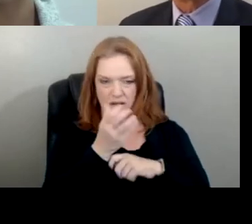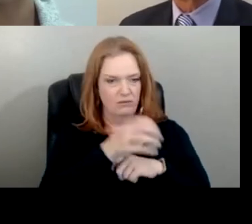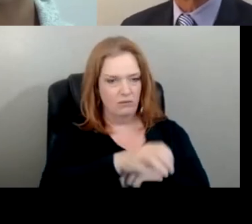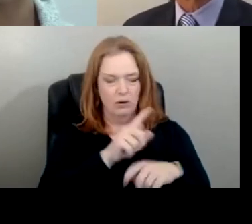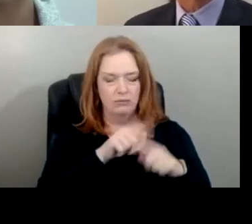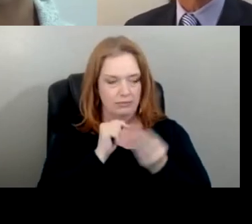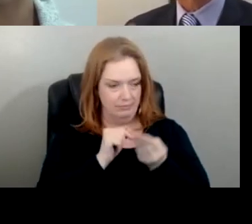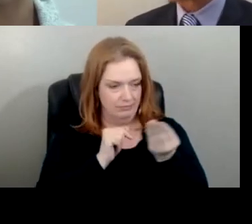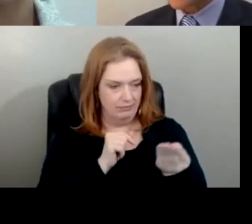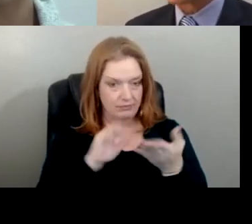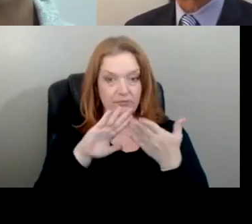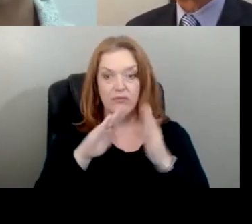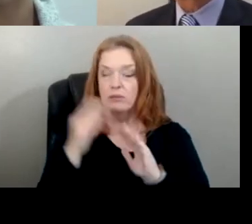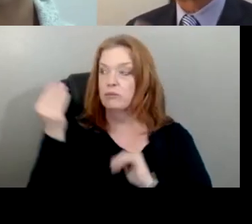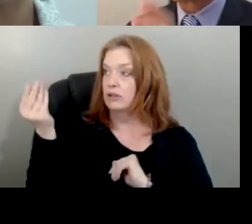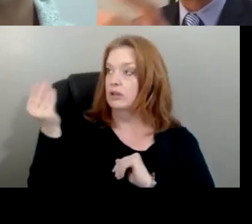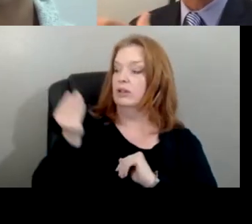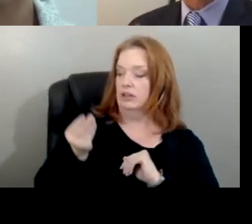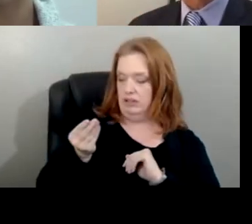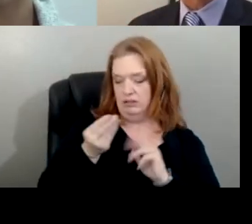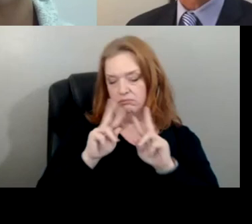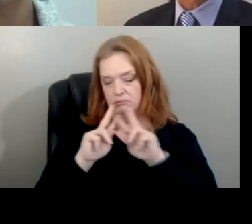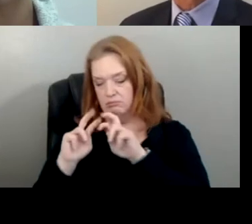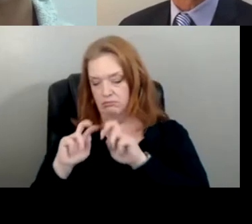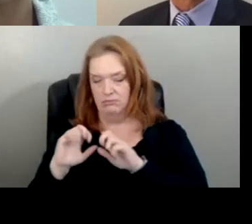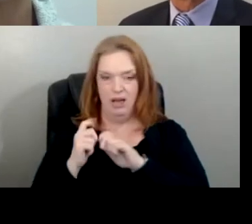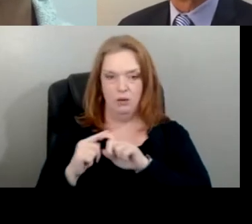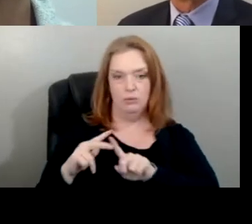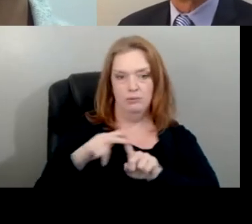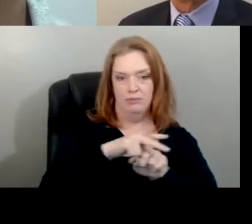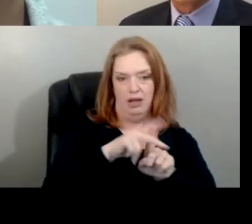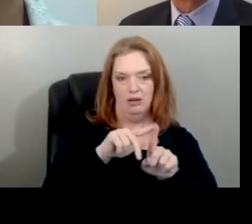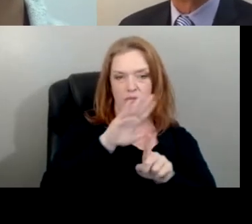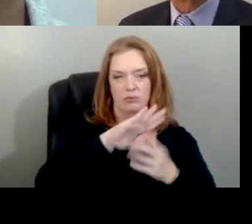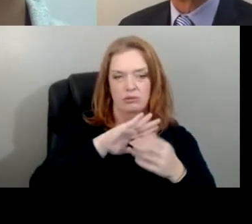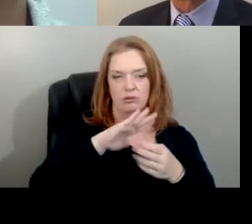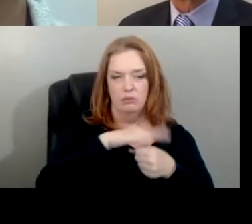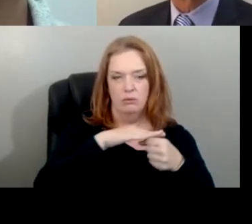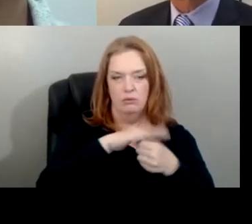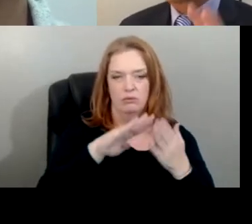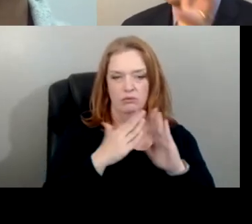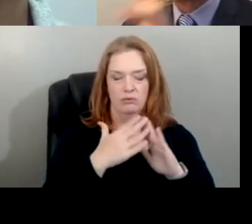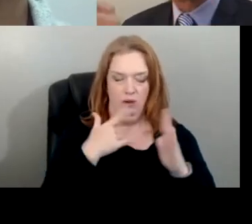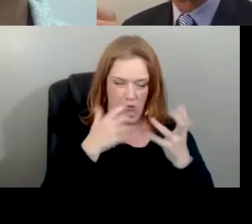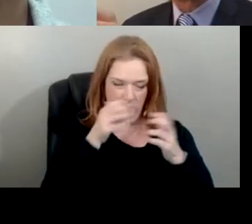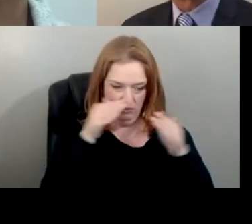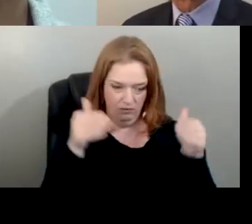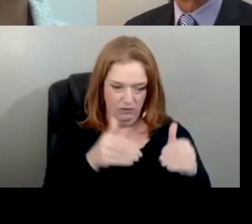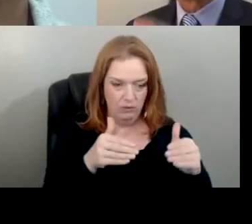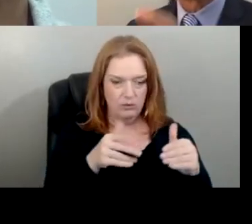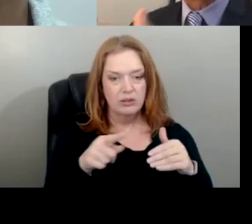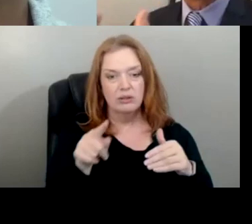murdered Indigenous persons problems. And really, kind of the focus is on that missing Indigenous